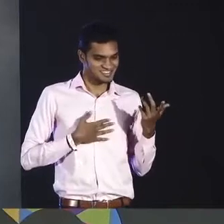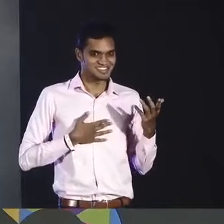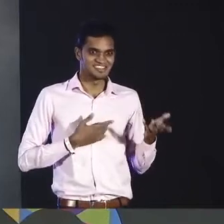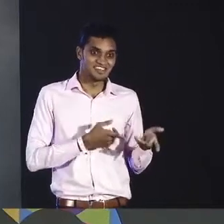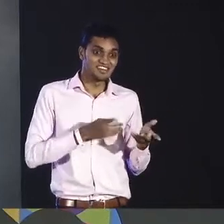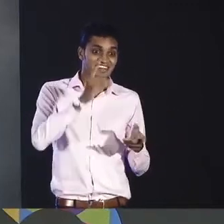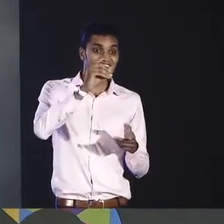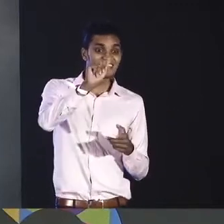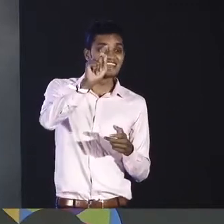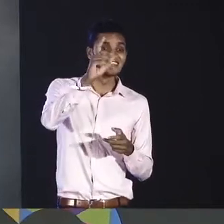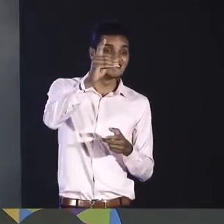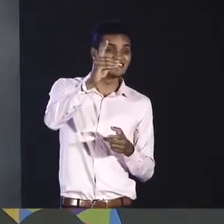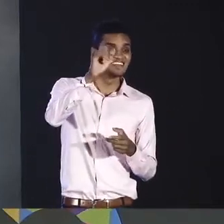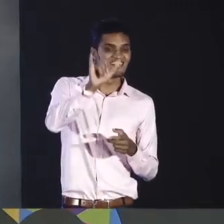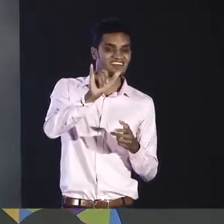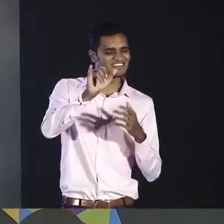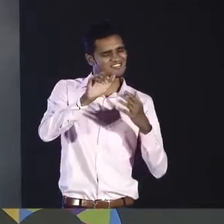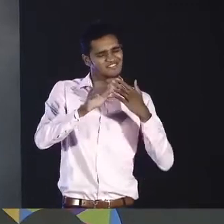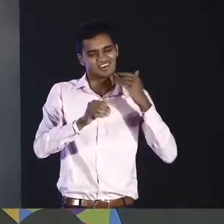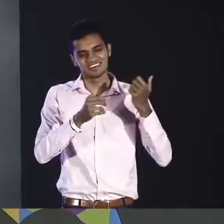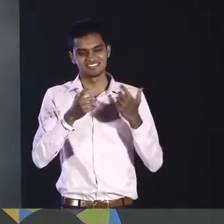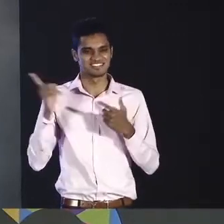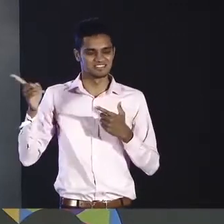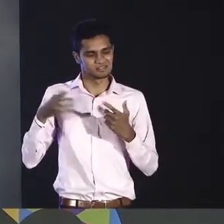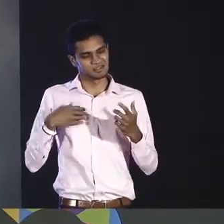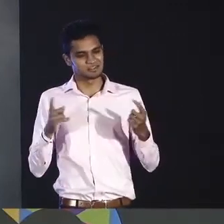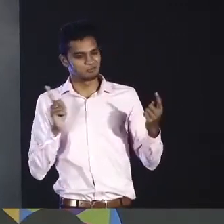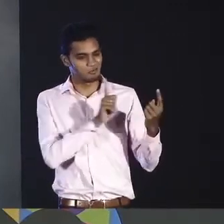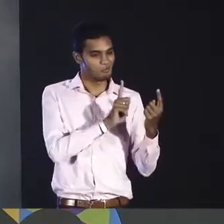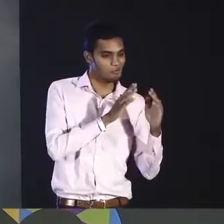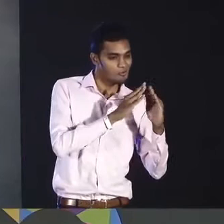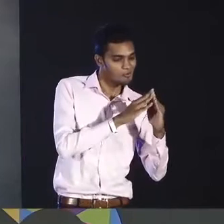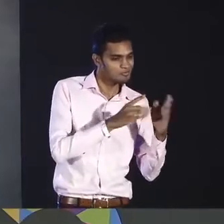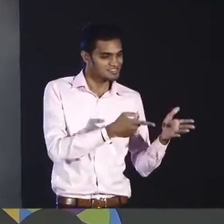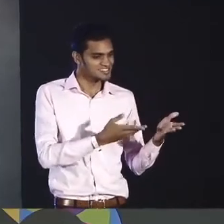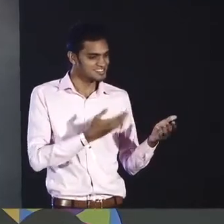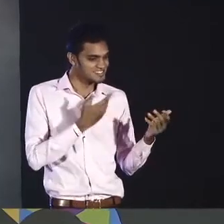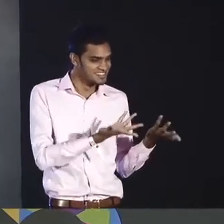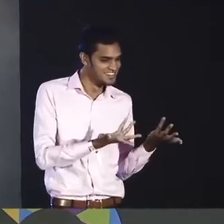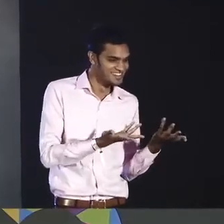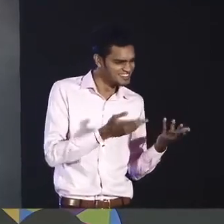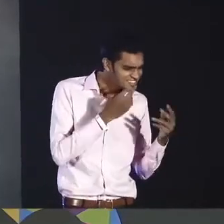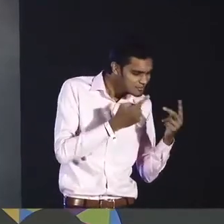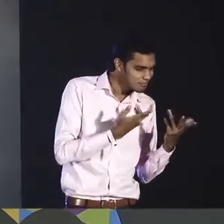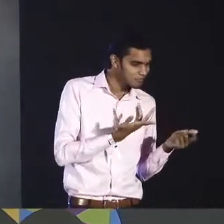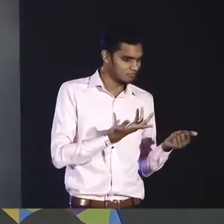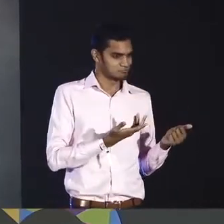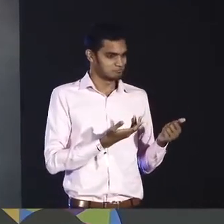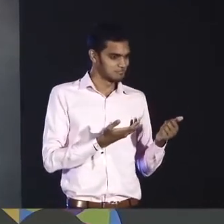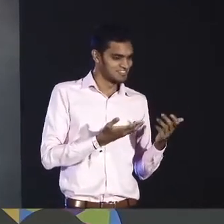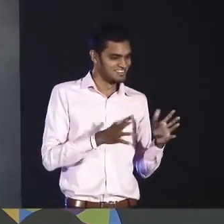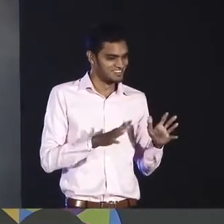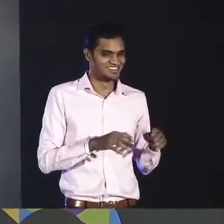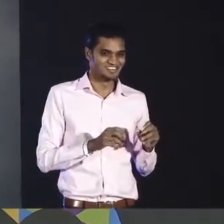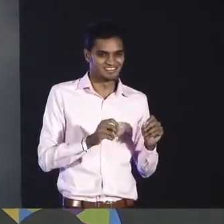family. I immediately rushed back home. Thank God nothing hanky-panky was happening. From those days onwards,